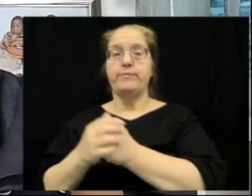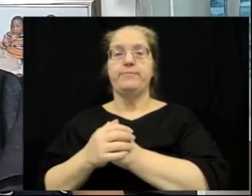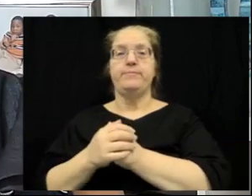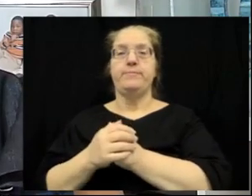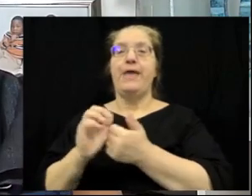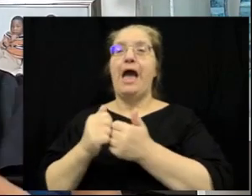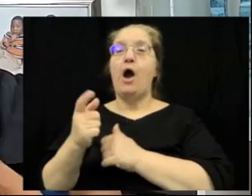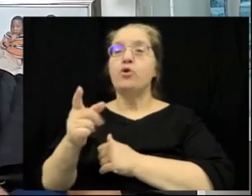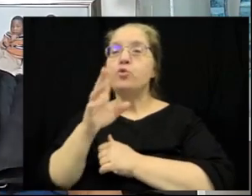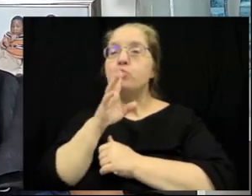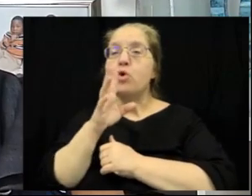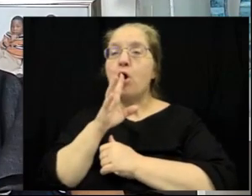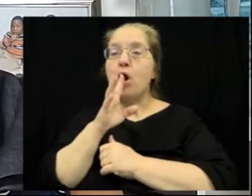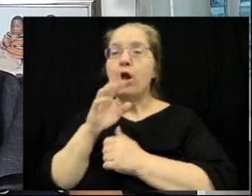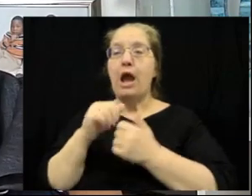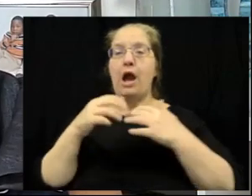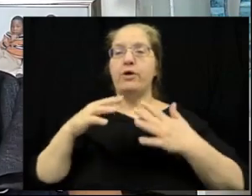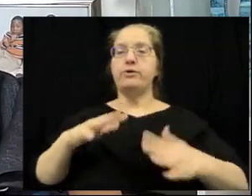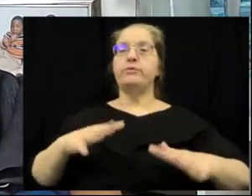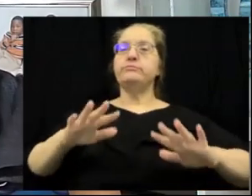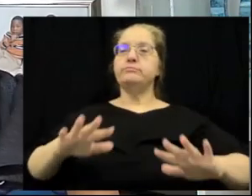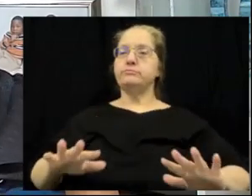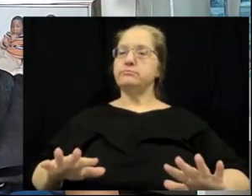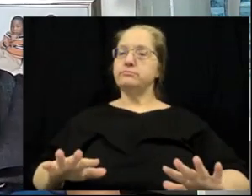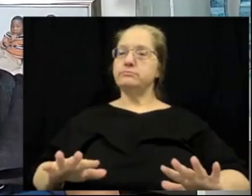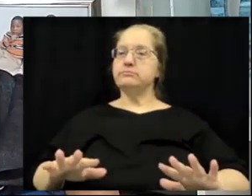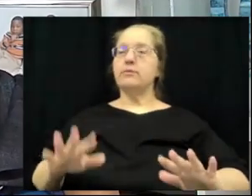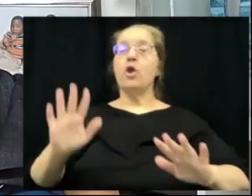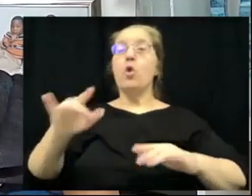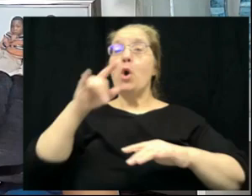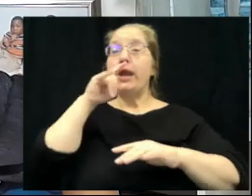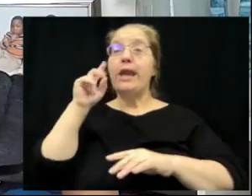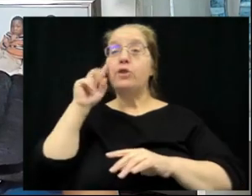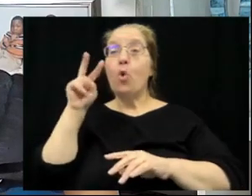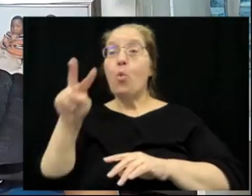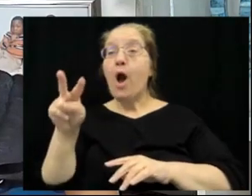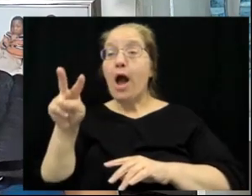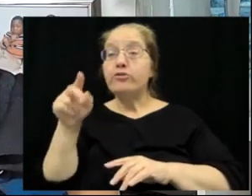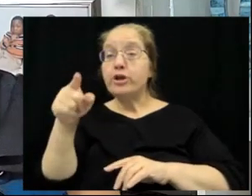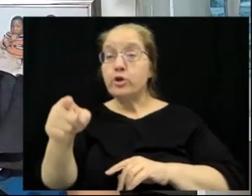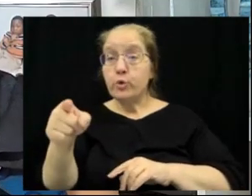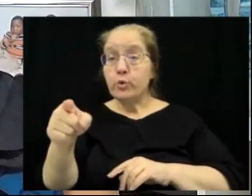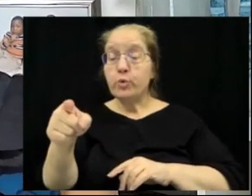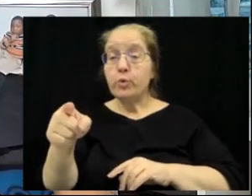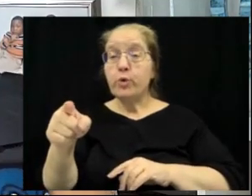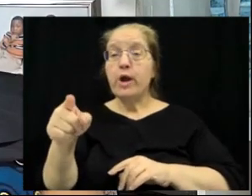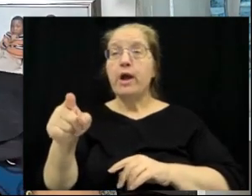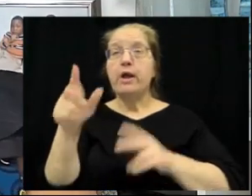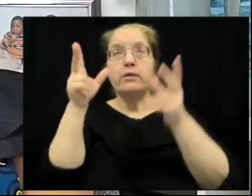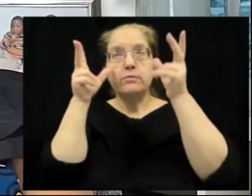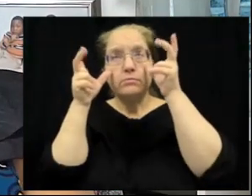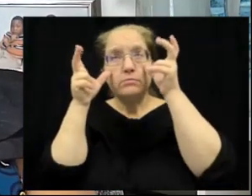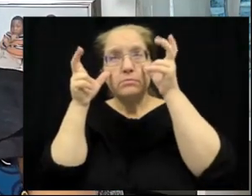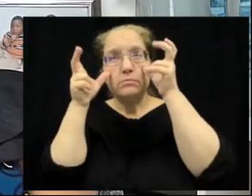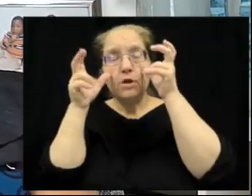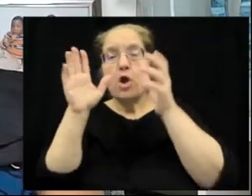we talk, the way we keep ourselves composed. Our kids are looking at that and they're taking away that